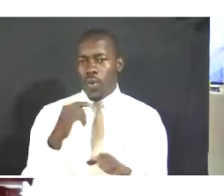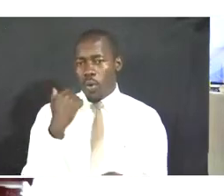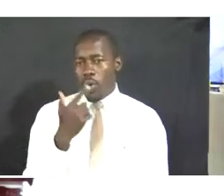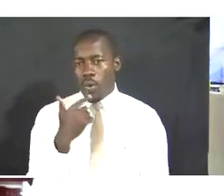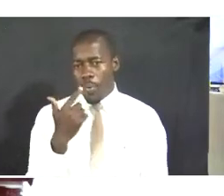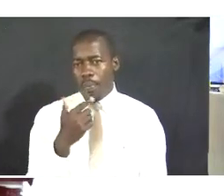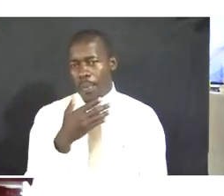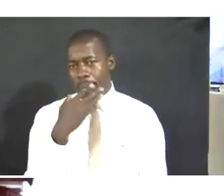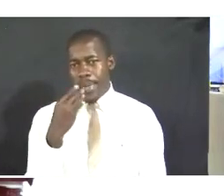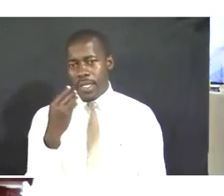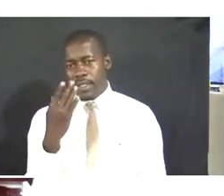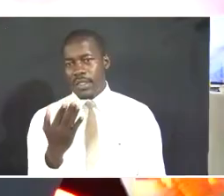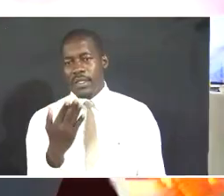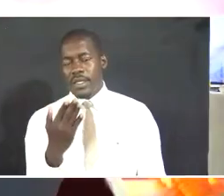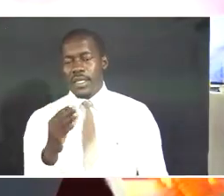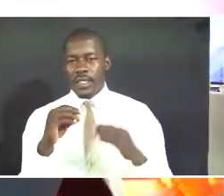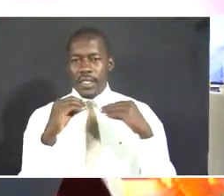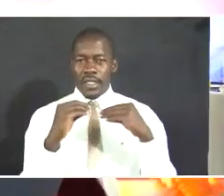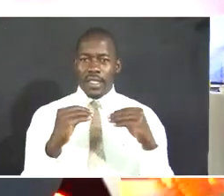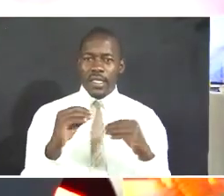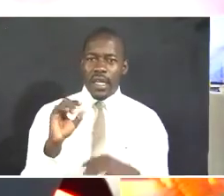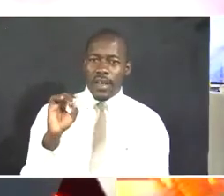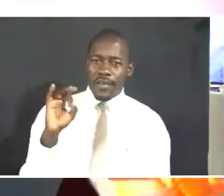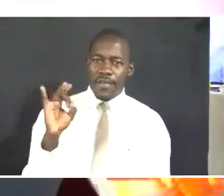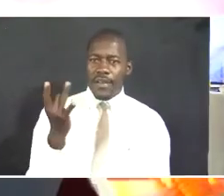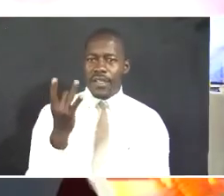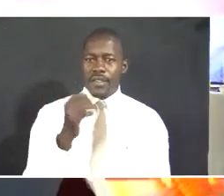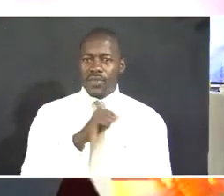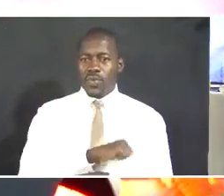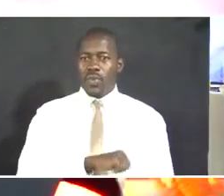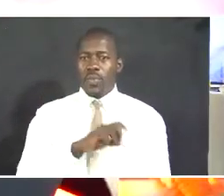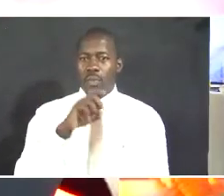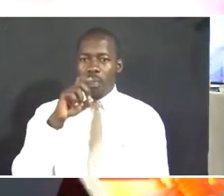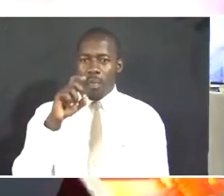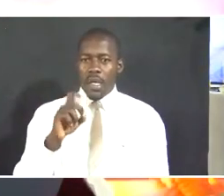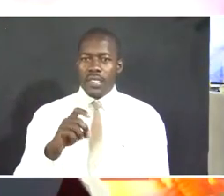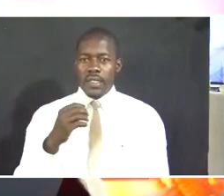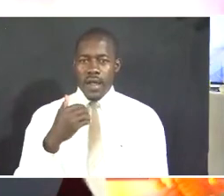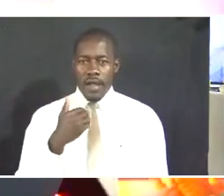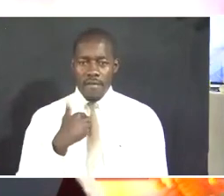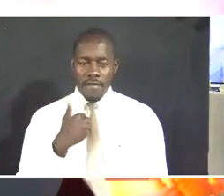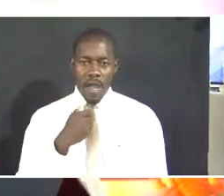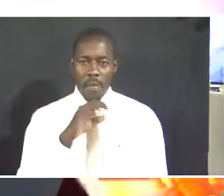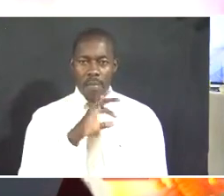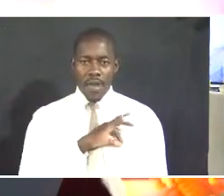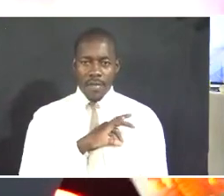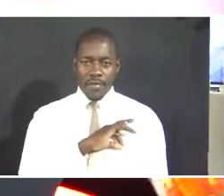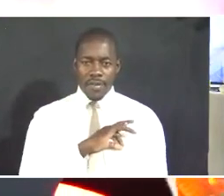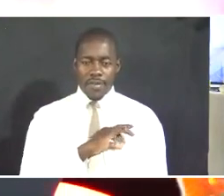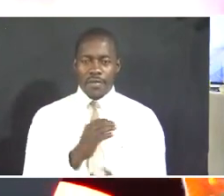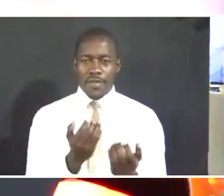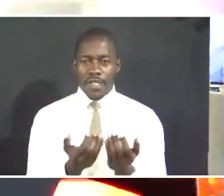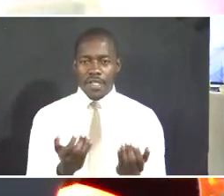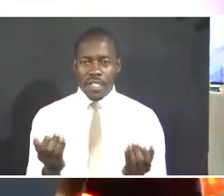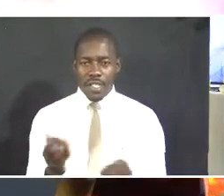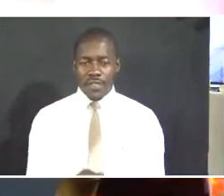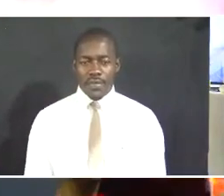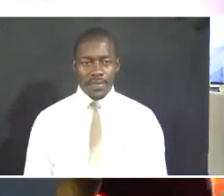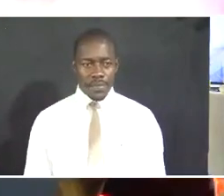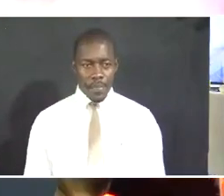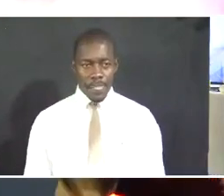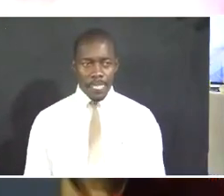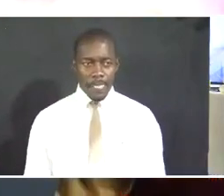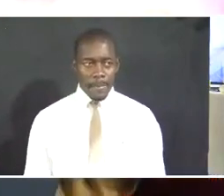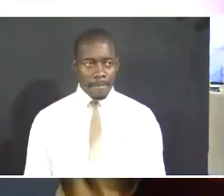Adventist schools might be someone who will add value, eternal value to our children. Thank you.